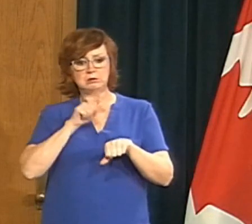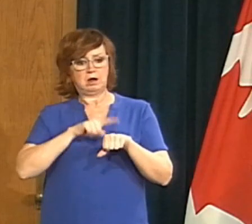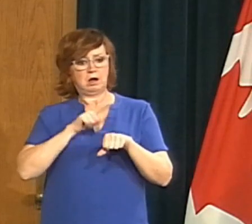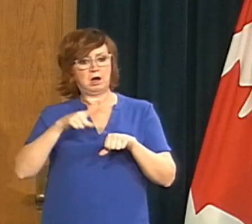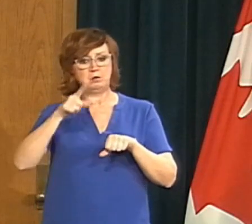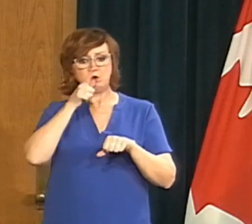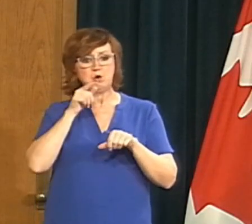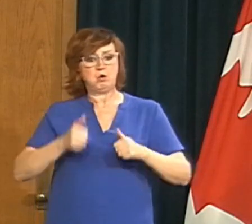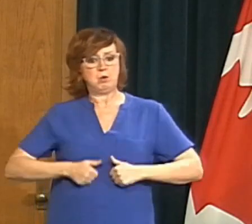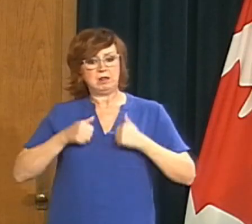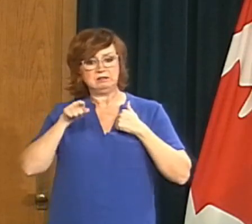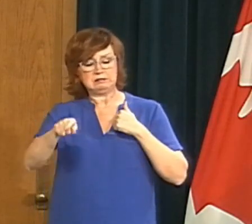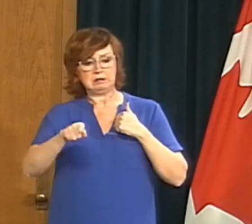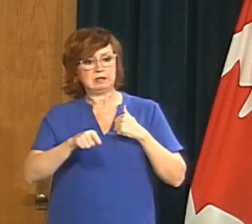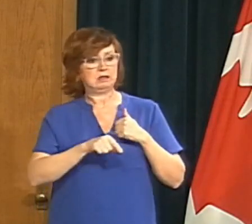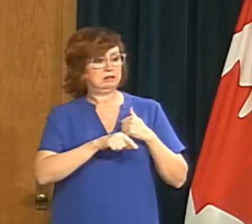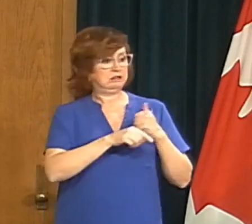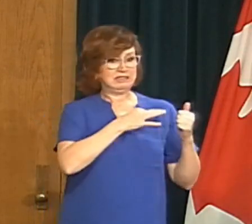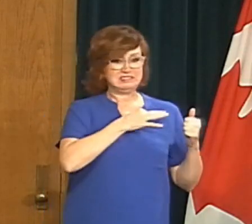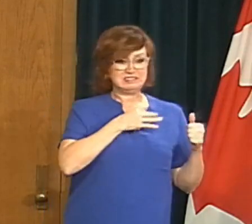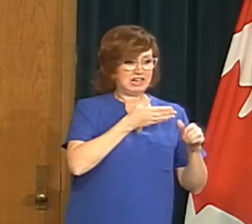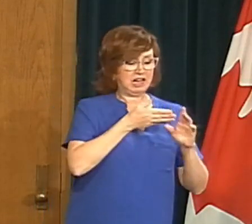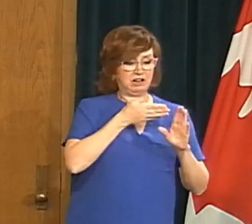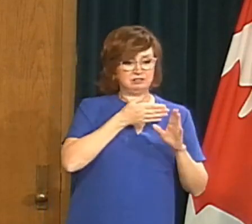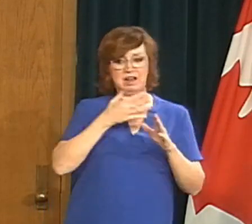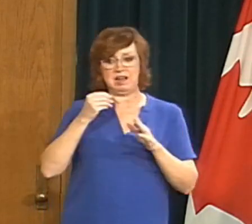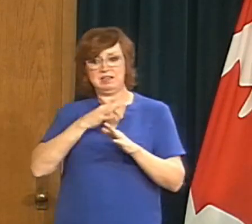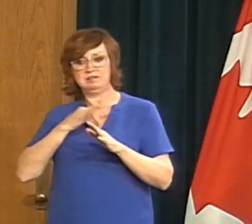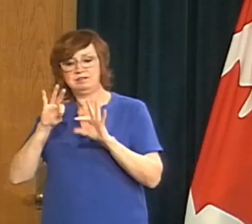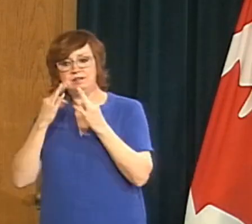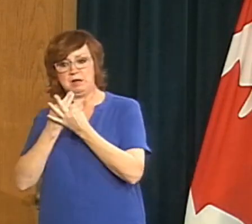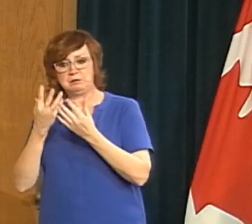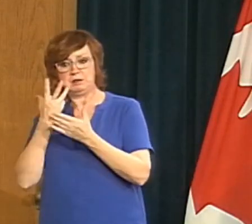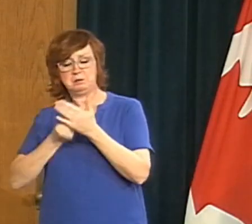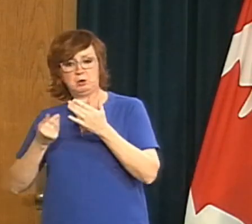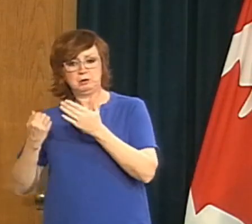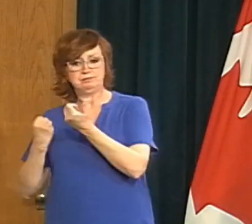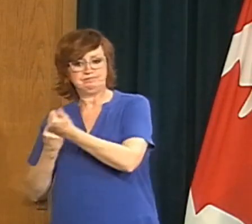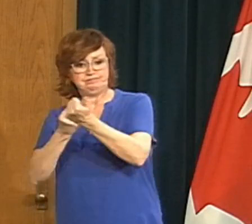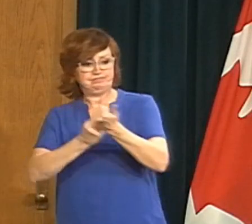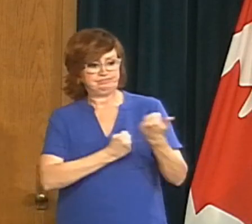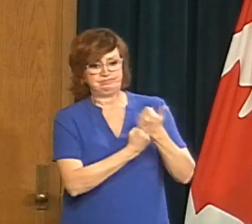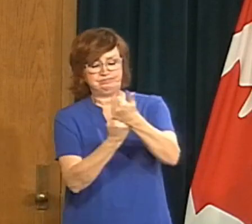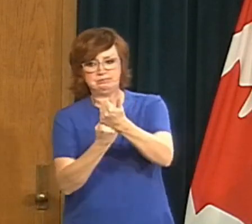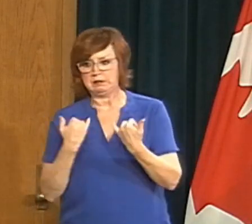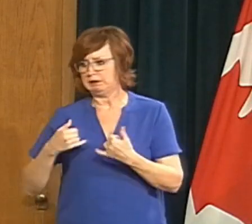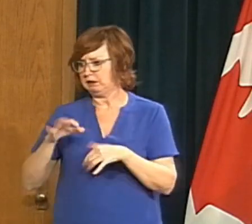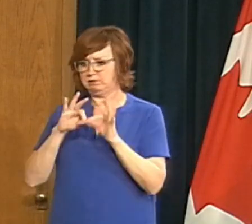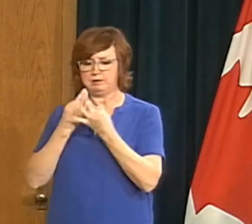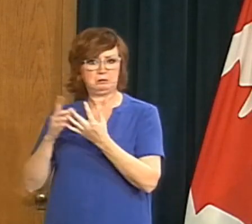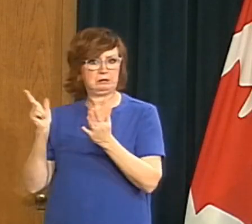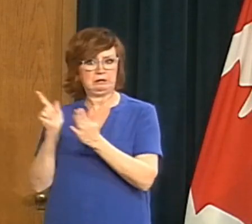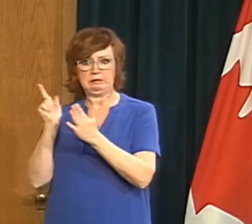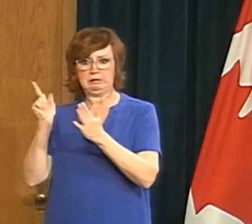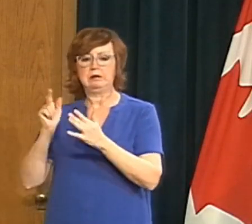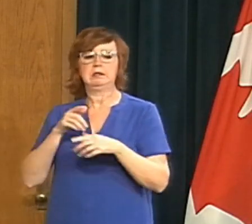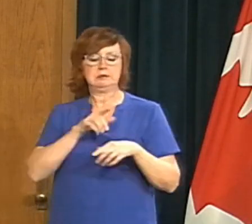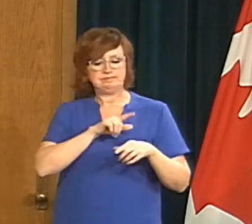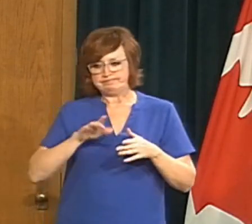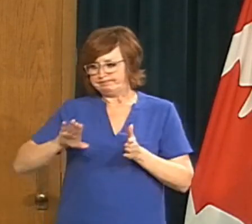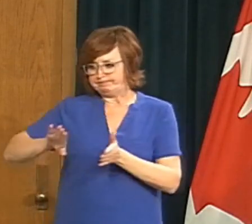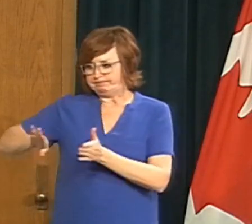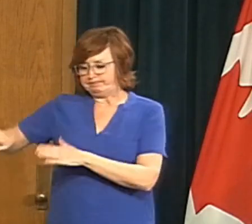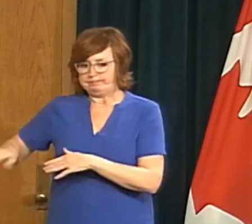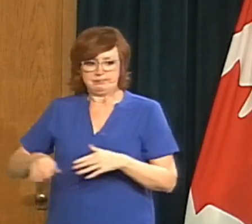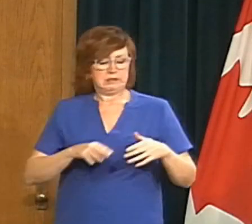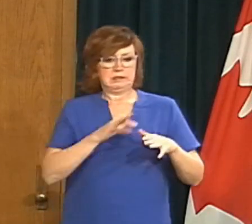members. But of course, given today's COVID-19 response, that's not possible with the restrictions that are in place, making the